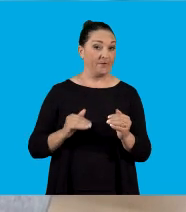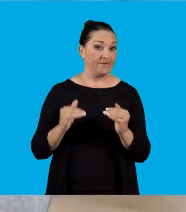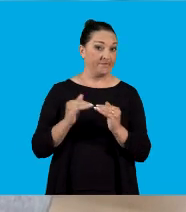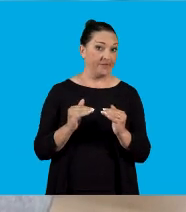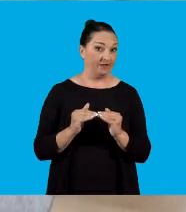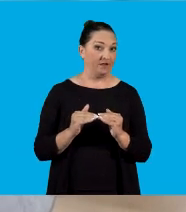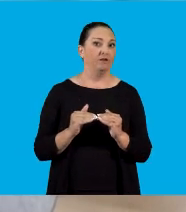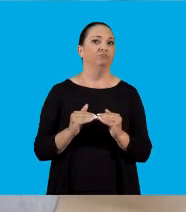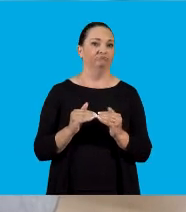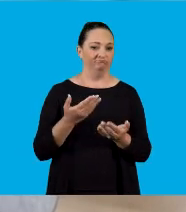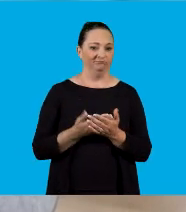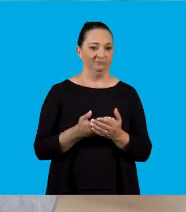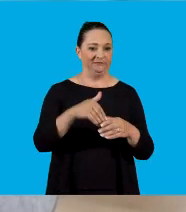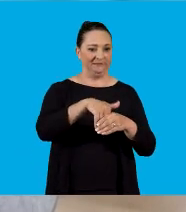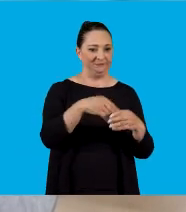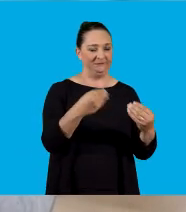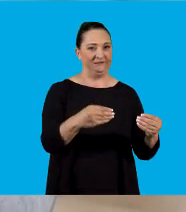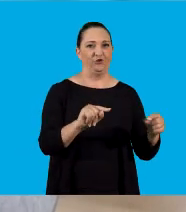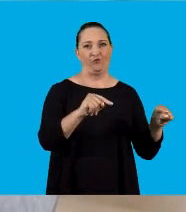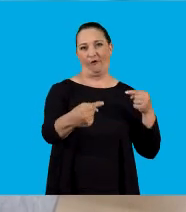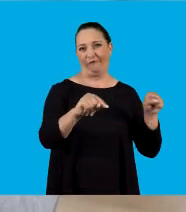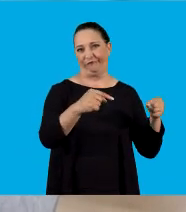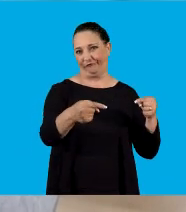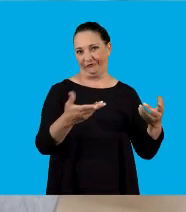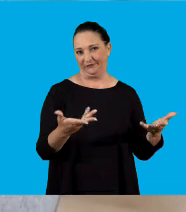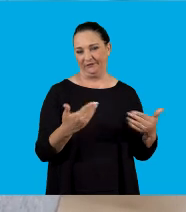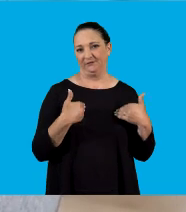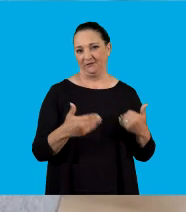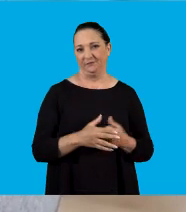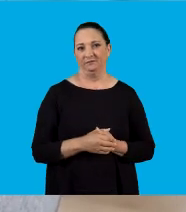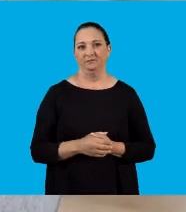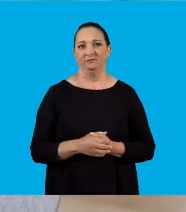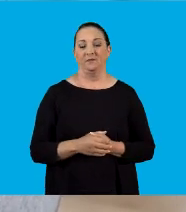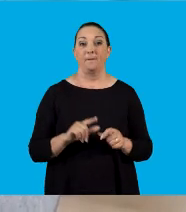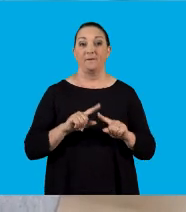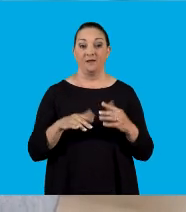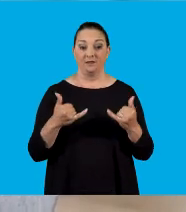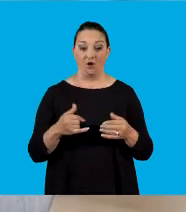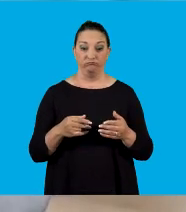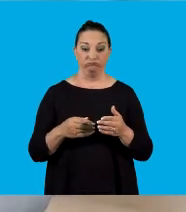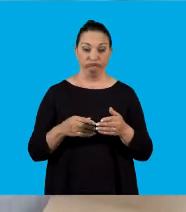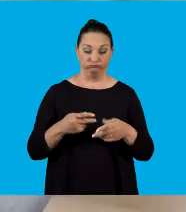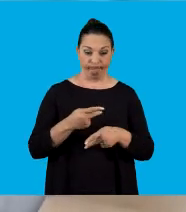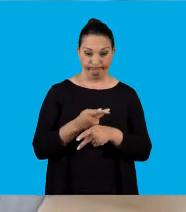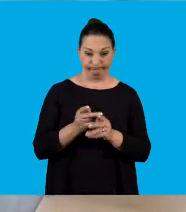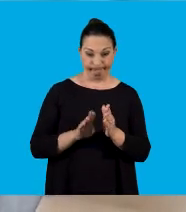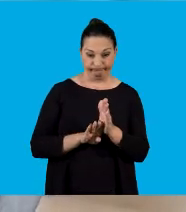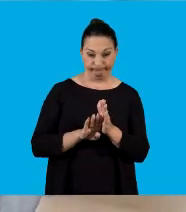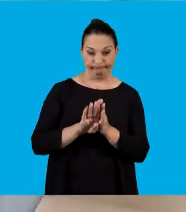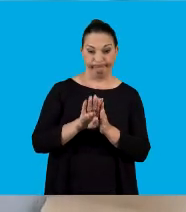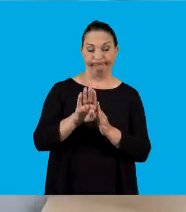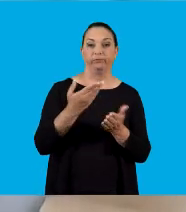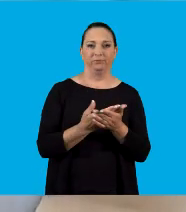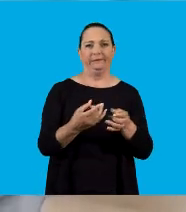then that could cause conflict. And we know what happens with conflict. Conflict can affect productivity, because there are conflicts in